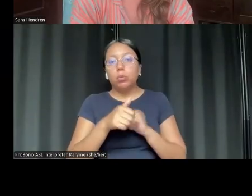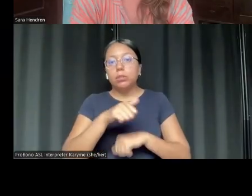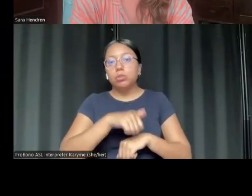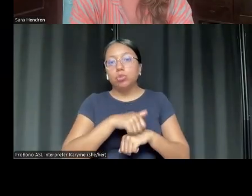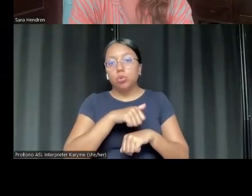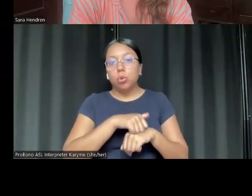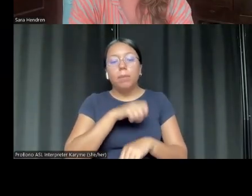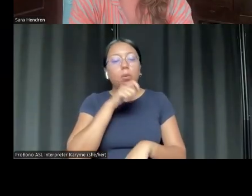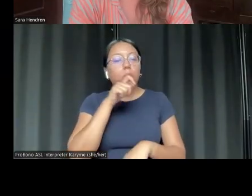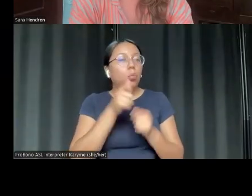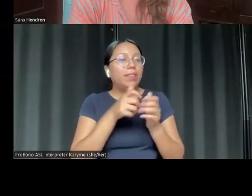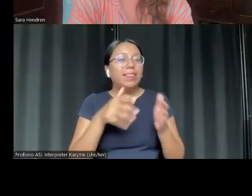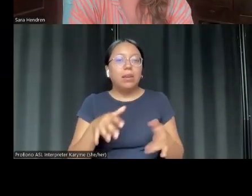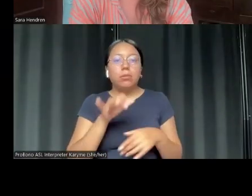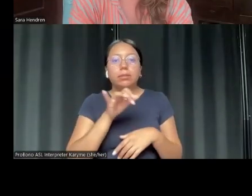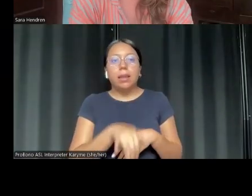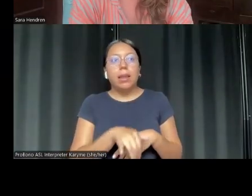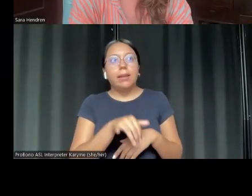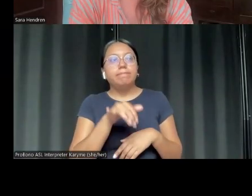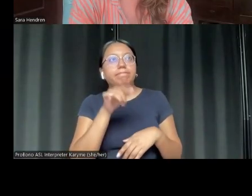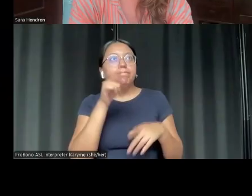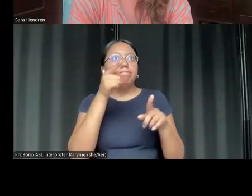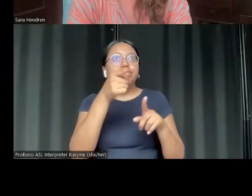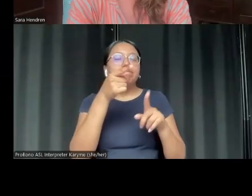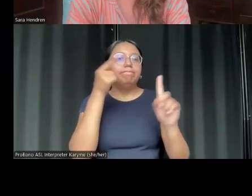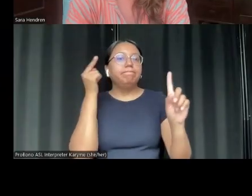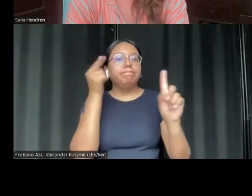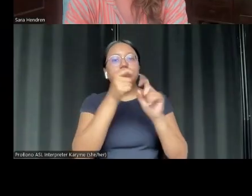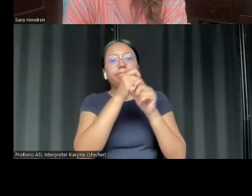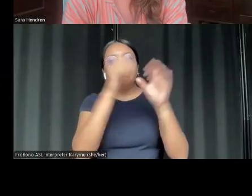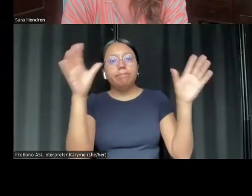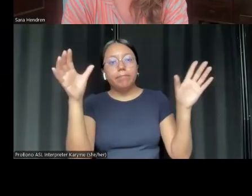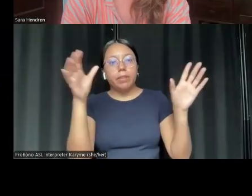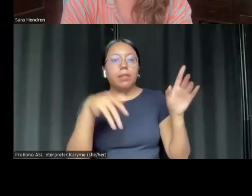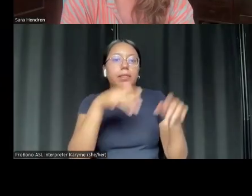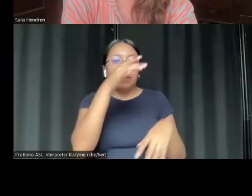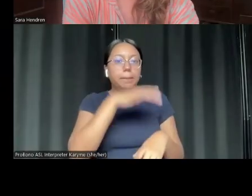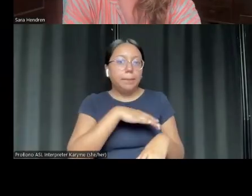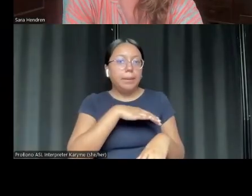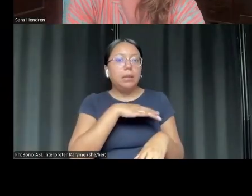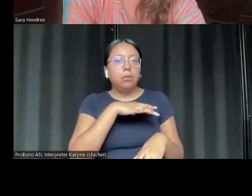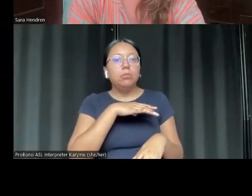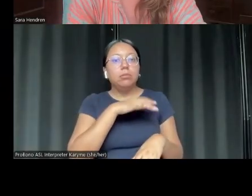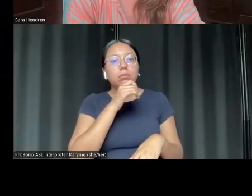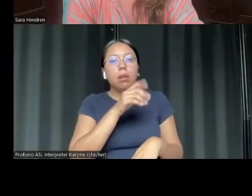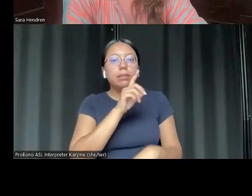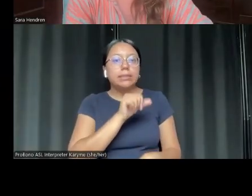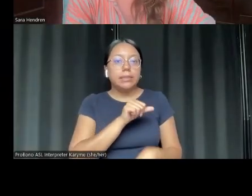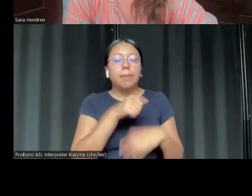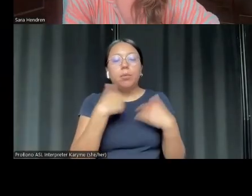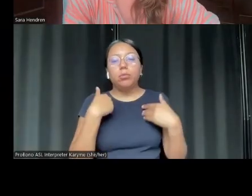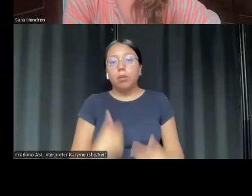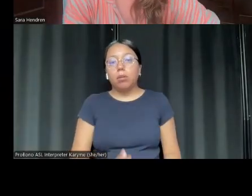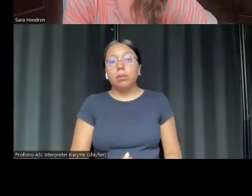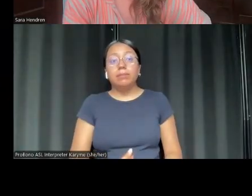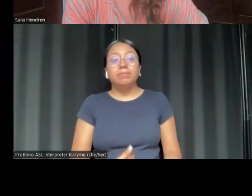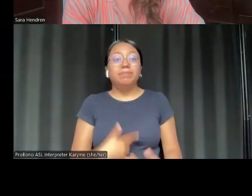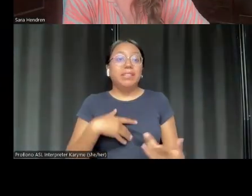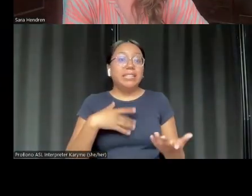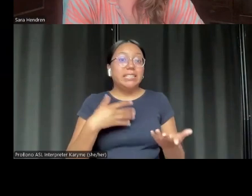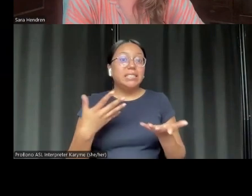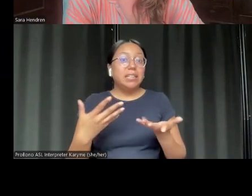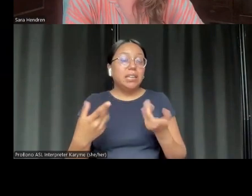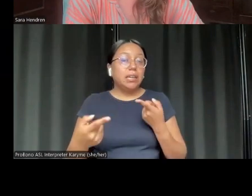of idealization of the male body, the male non-disabled body, is in conversation in this fine art way with